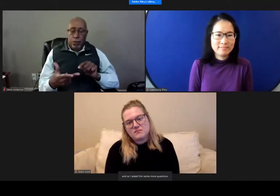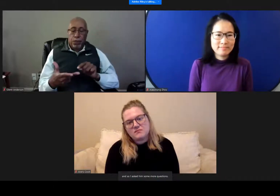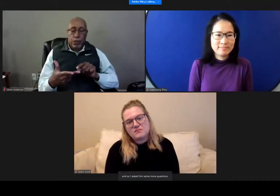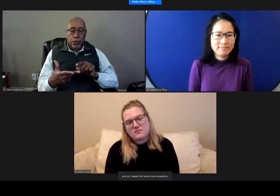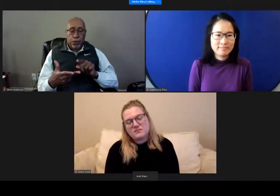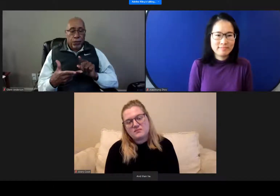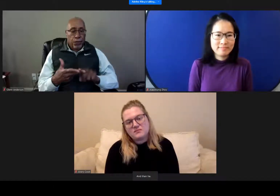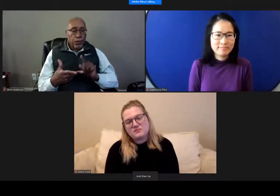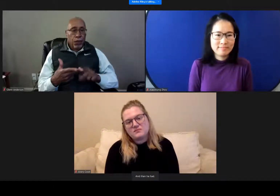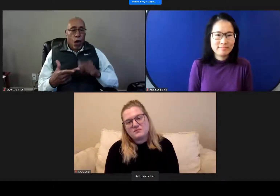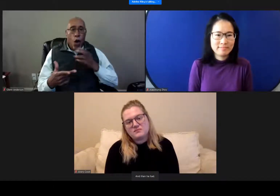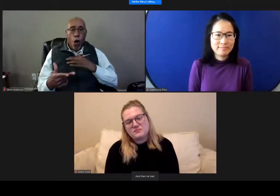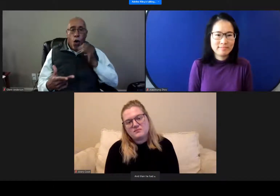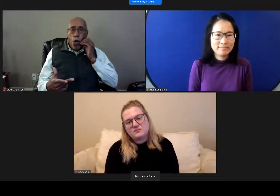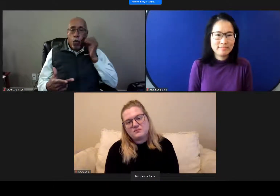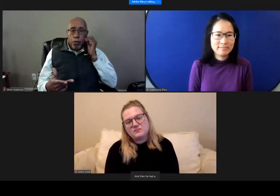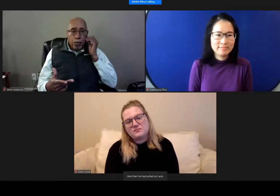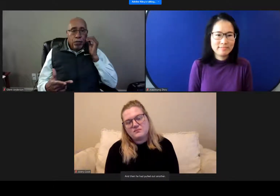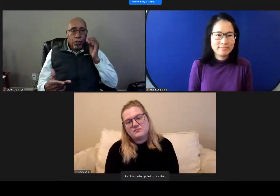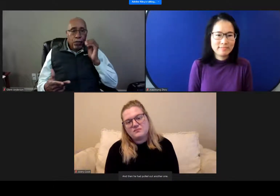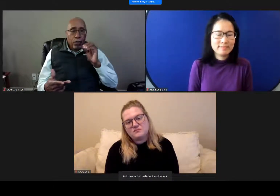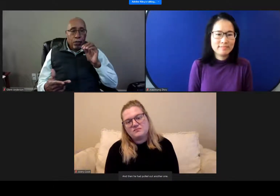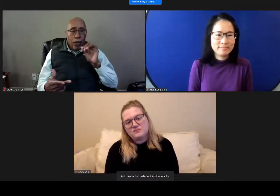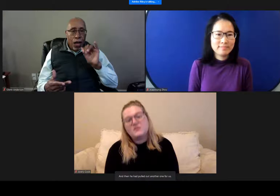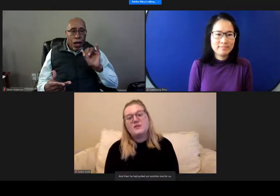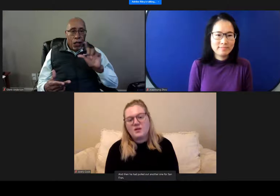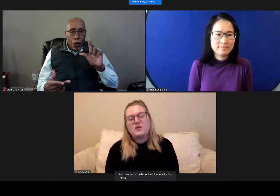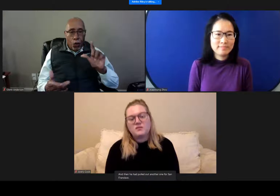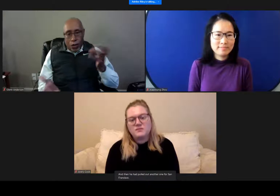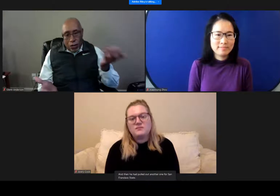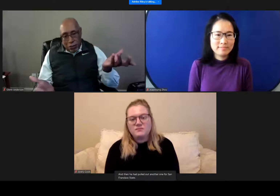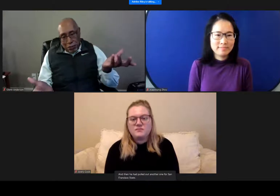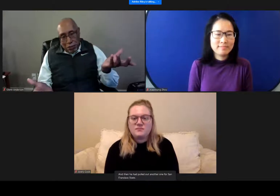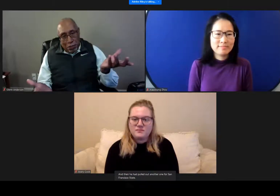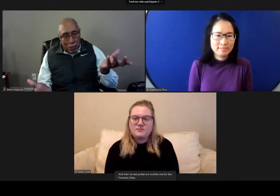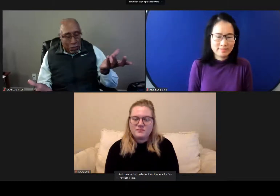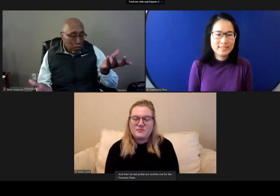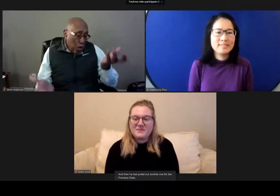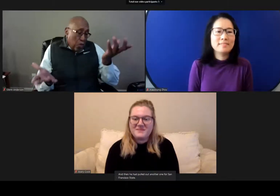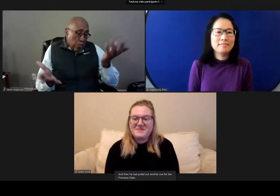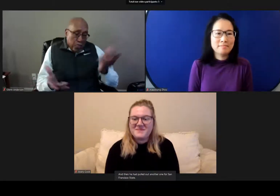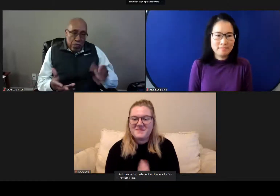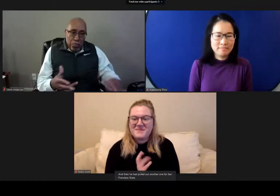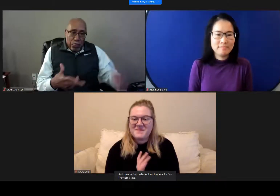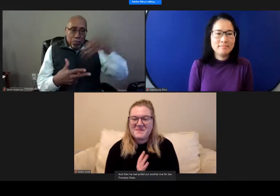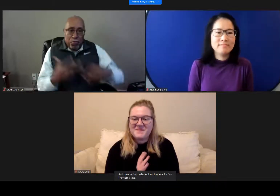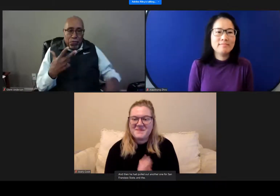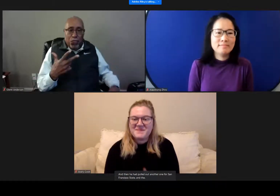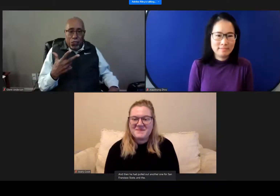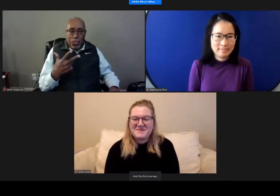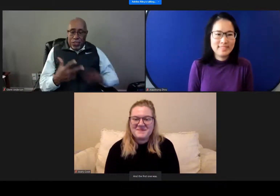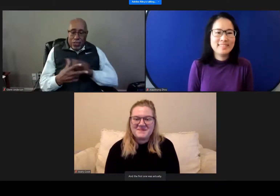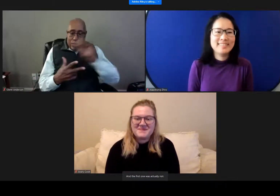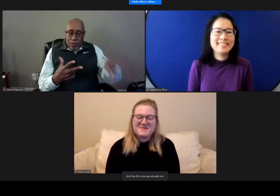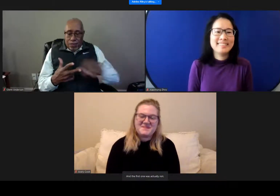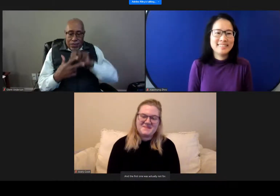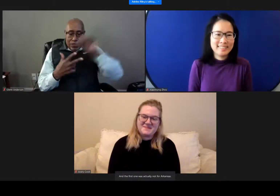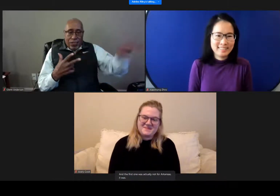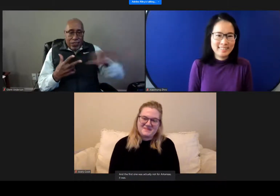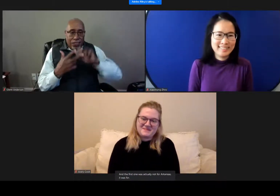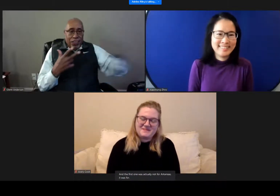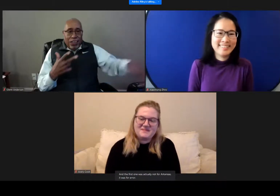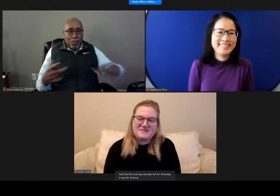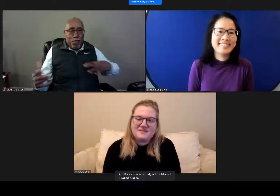And then he had pulled out another one for San Francisco State. And the first one was actually not for Arkansas, it was